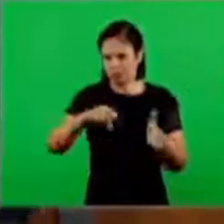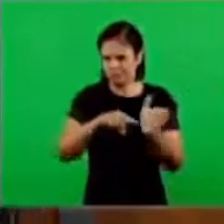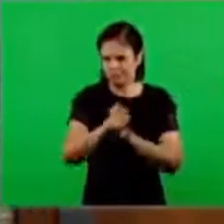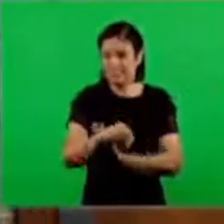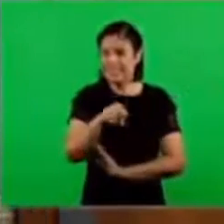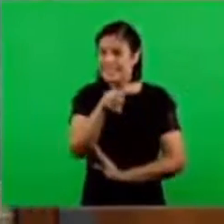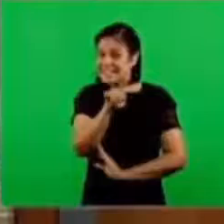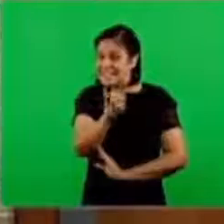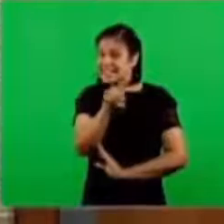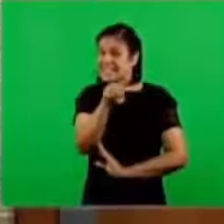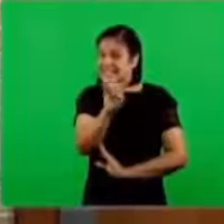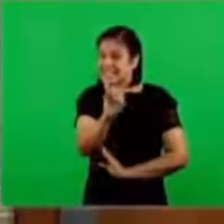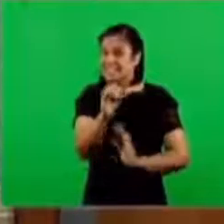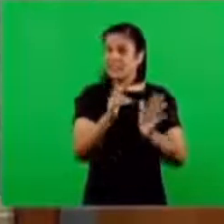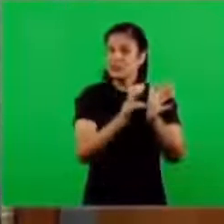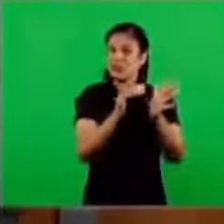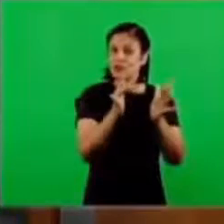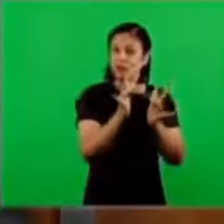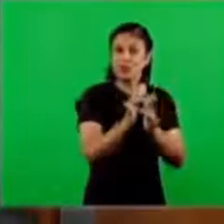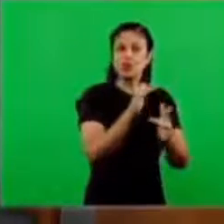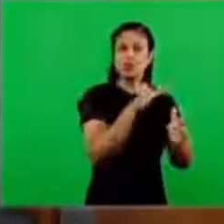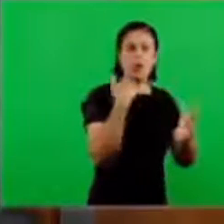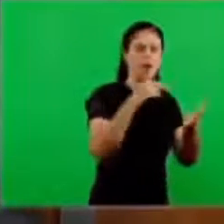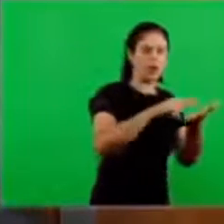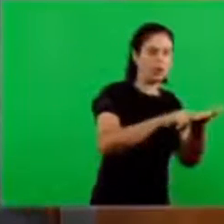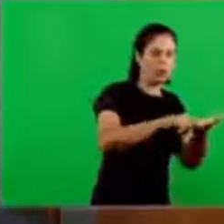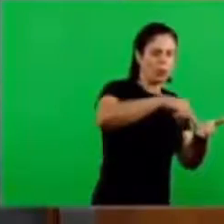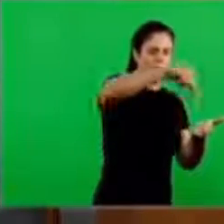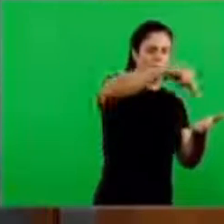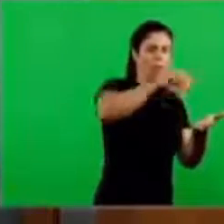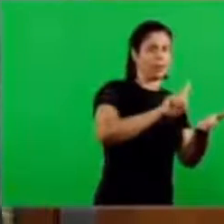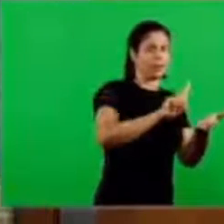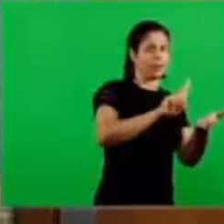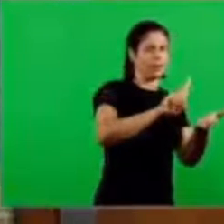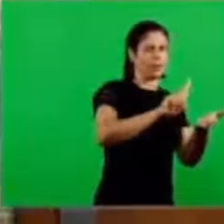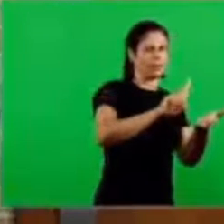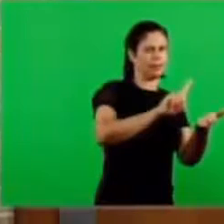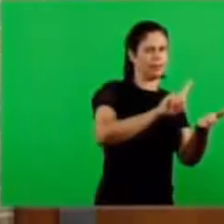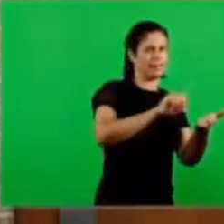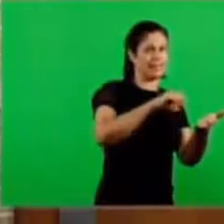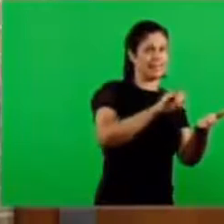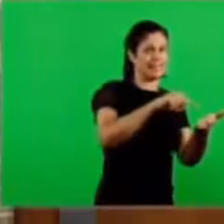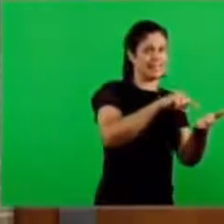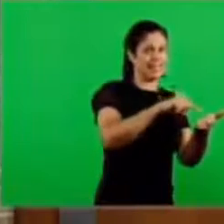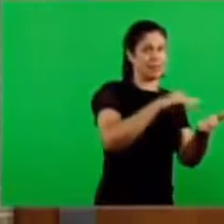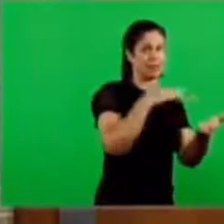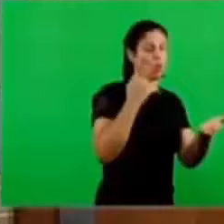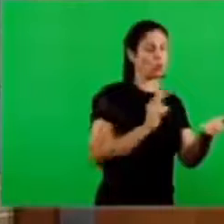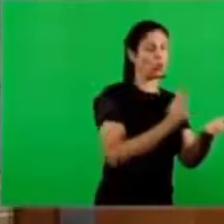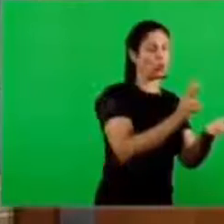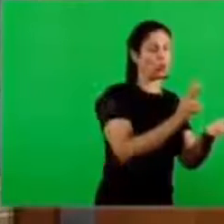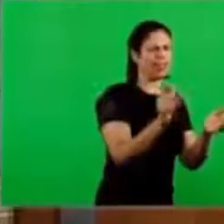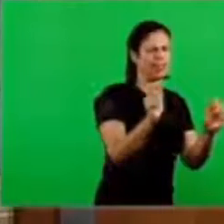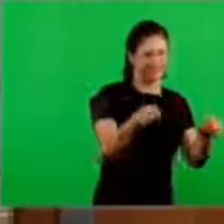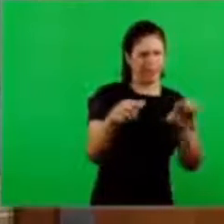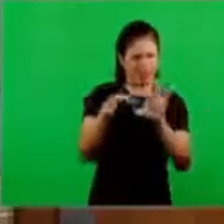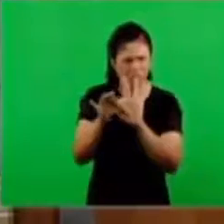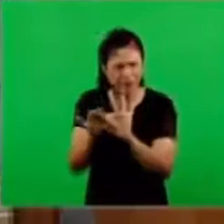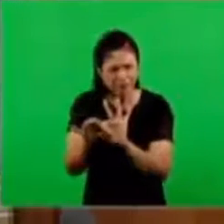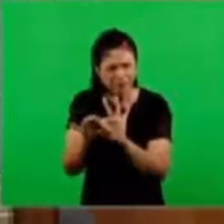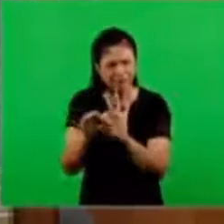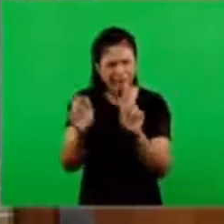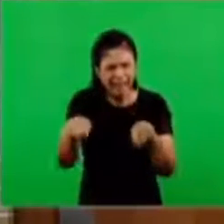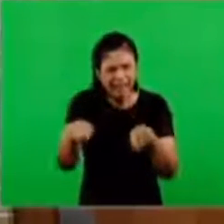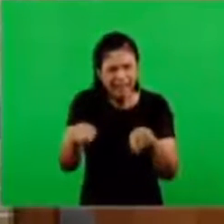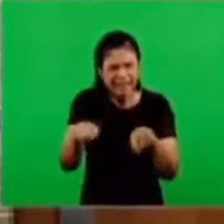Christ were not resurrected, would it be possible to establish this fellowship? So